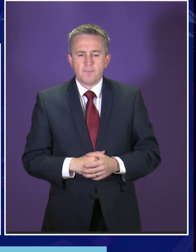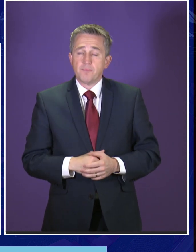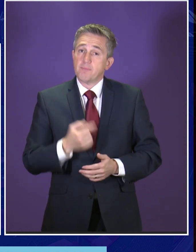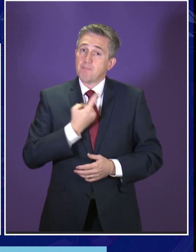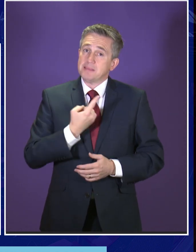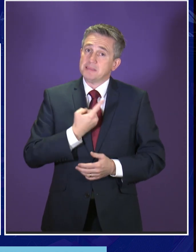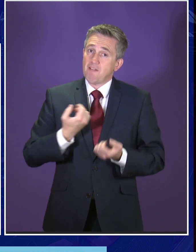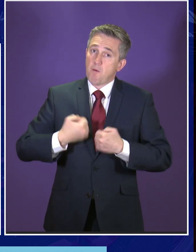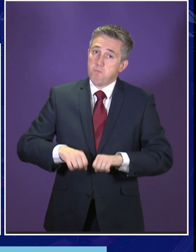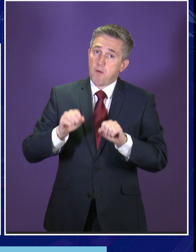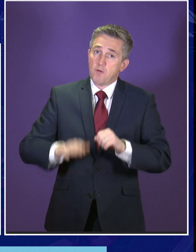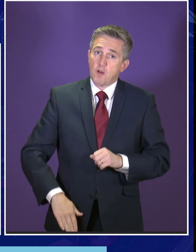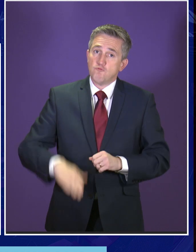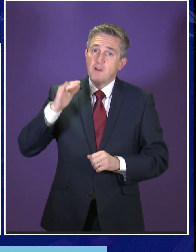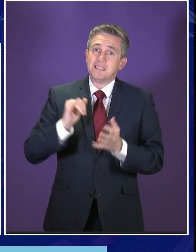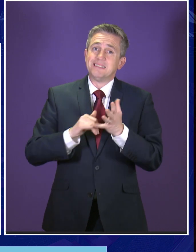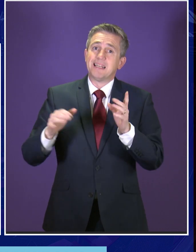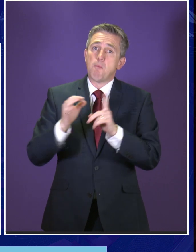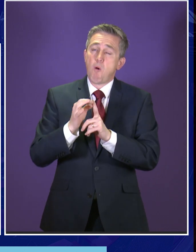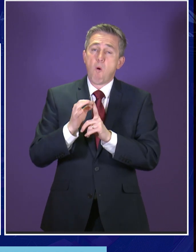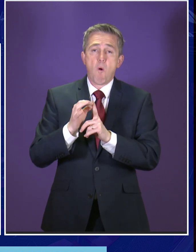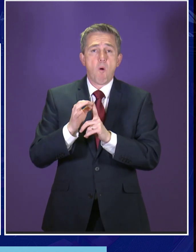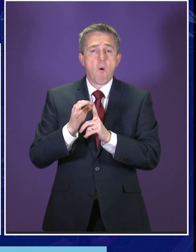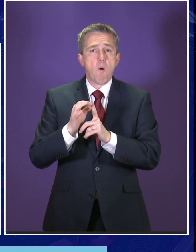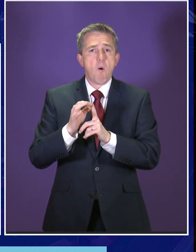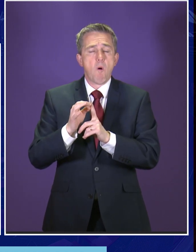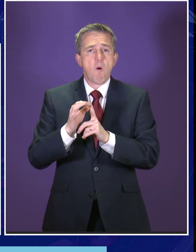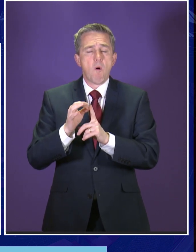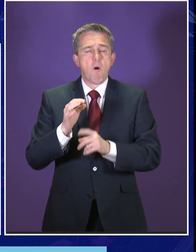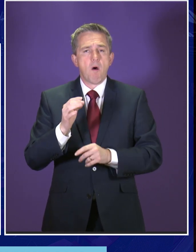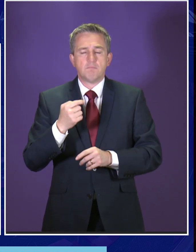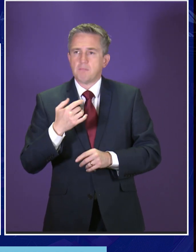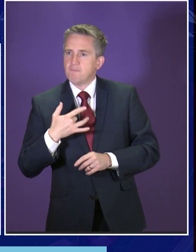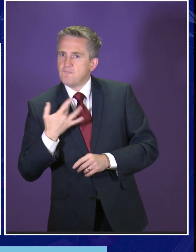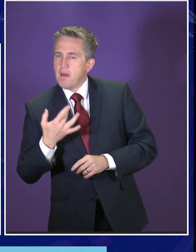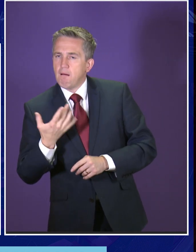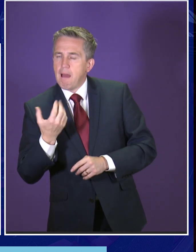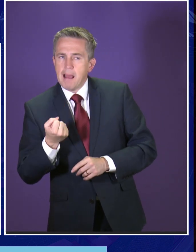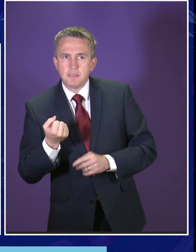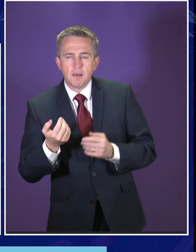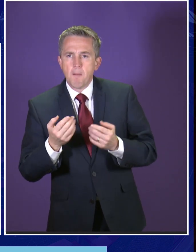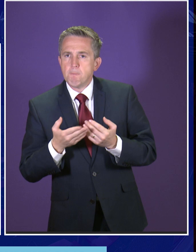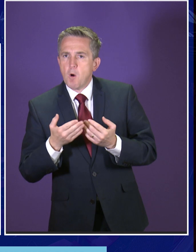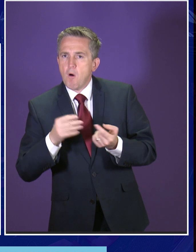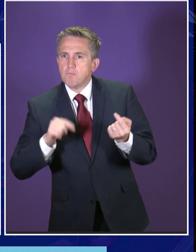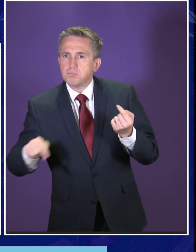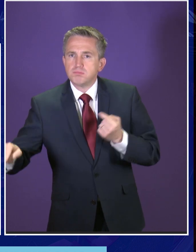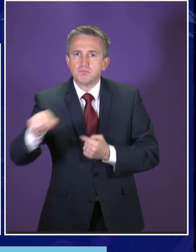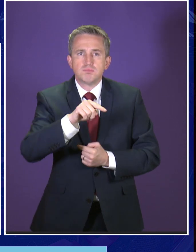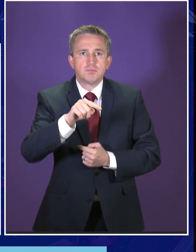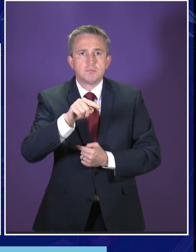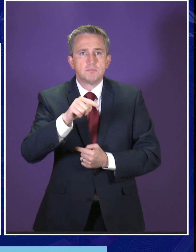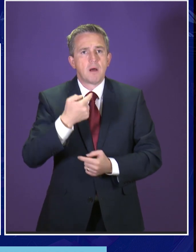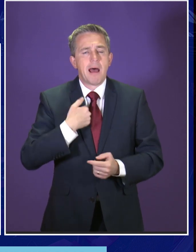Being born and raised in Singapore, I always felt there were other networks out there for me. I was in a missionary